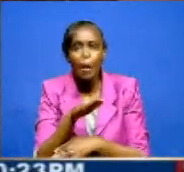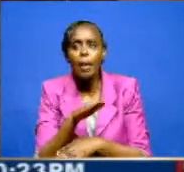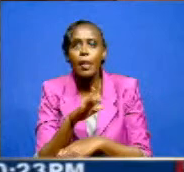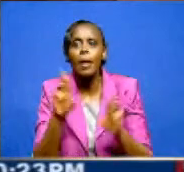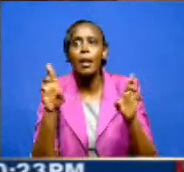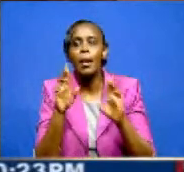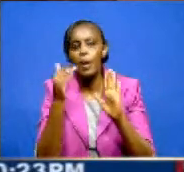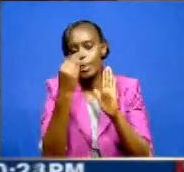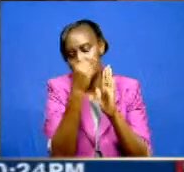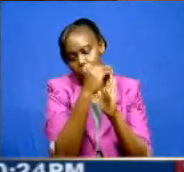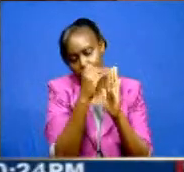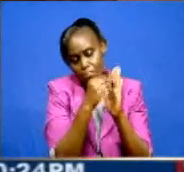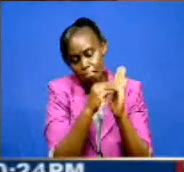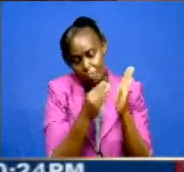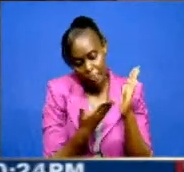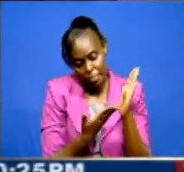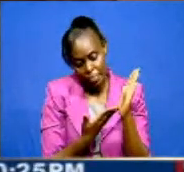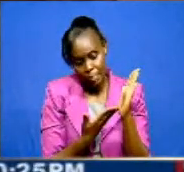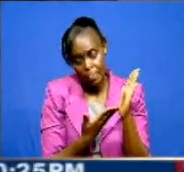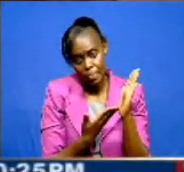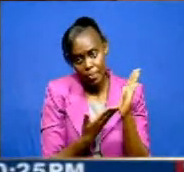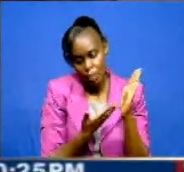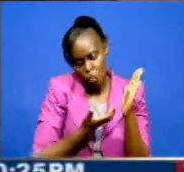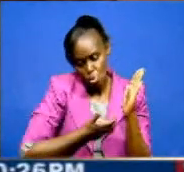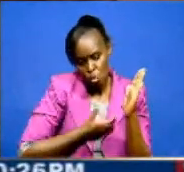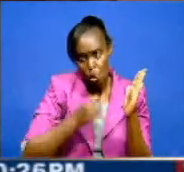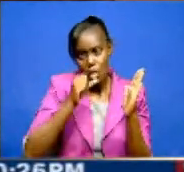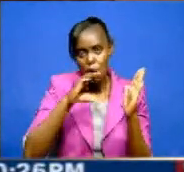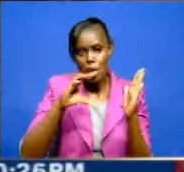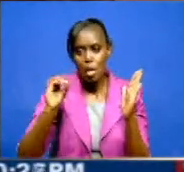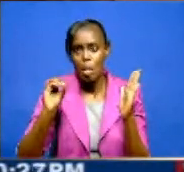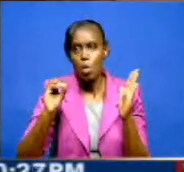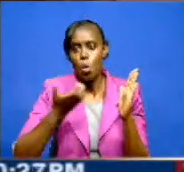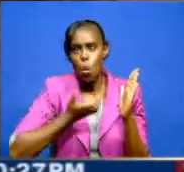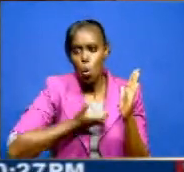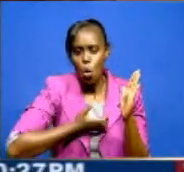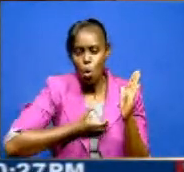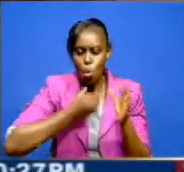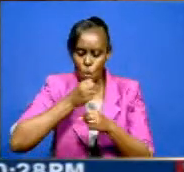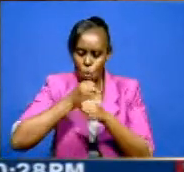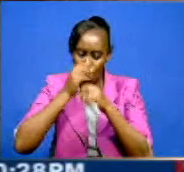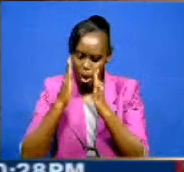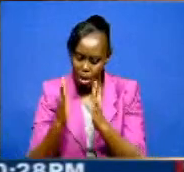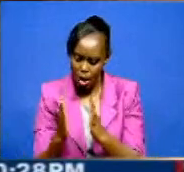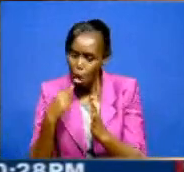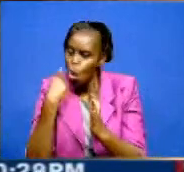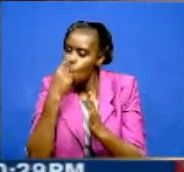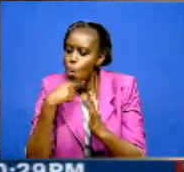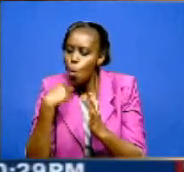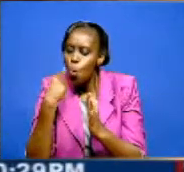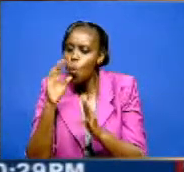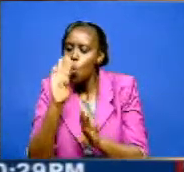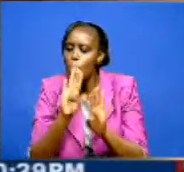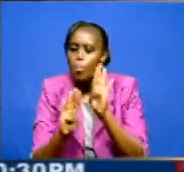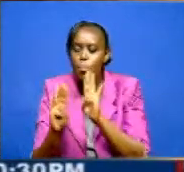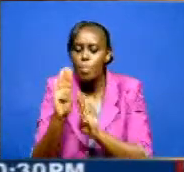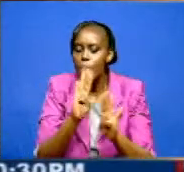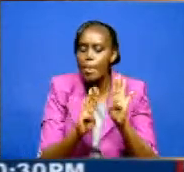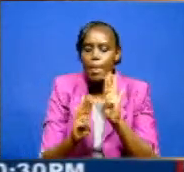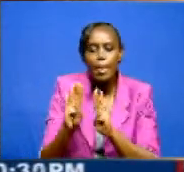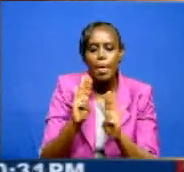listed there. And it is their own SACCO. It is their own employer who has behaved in